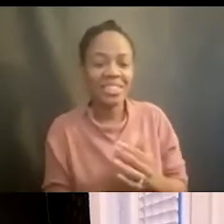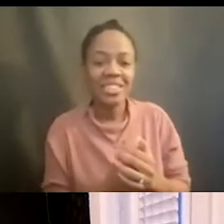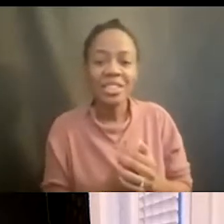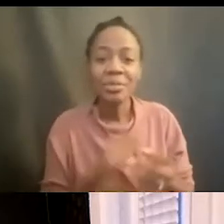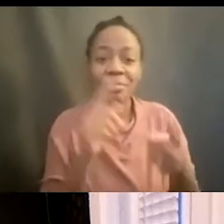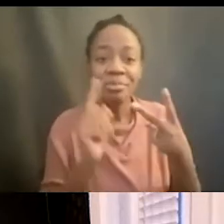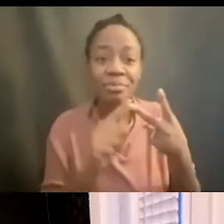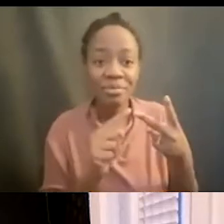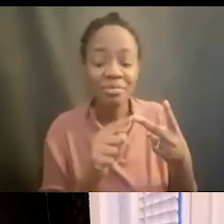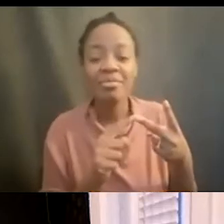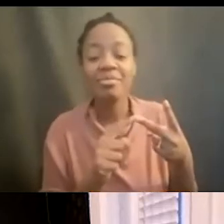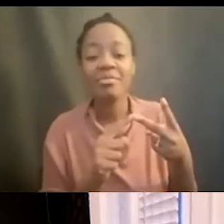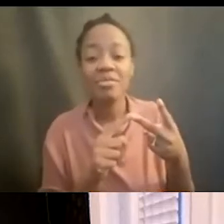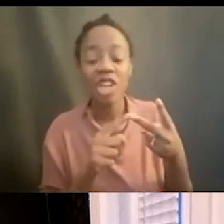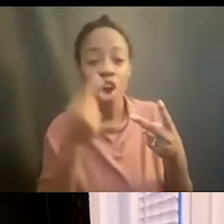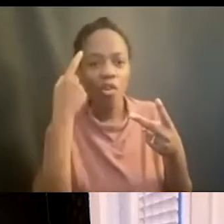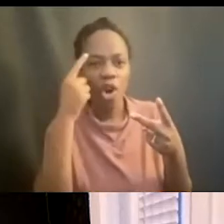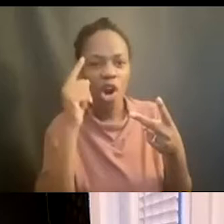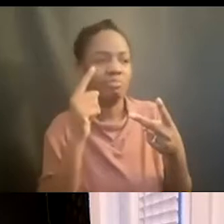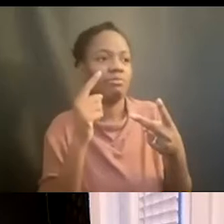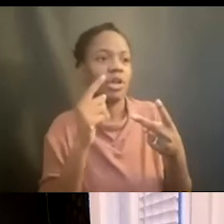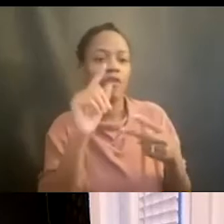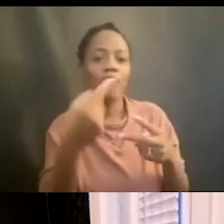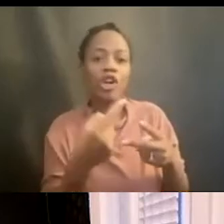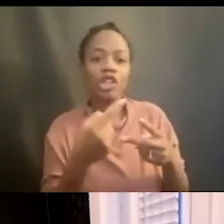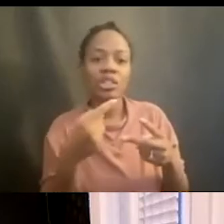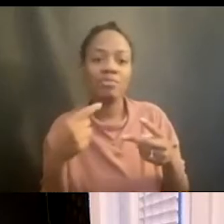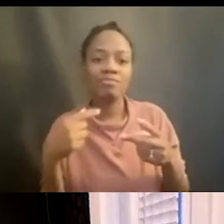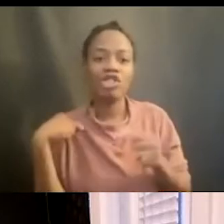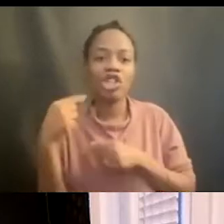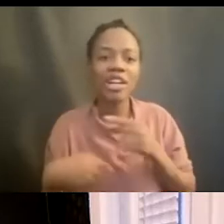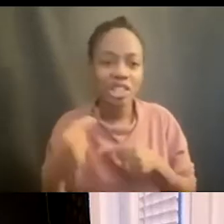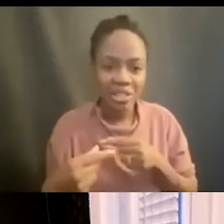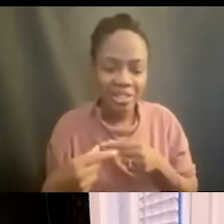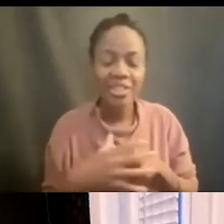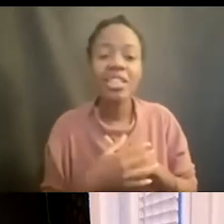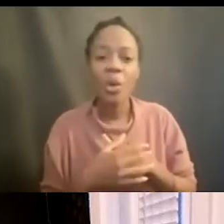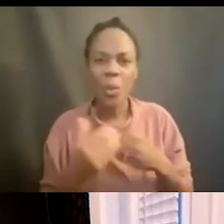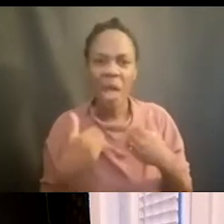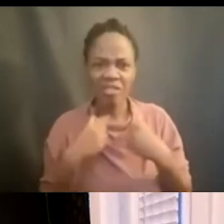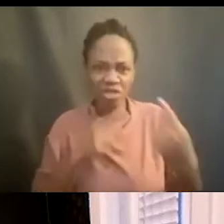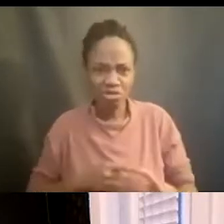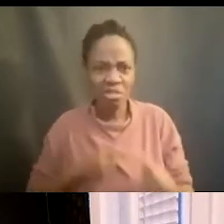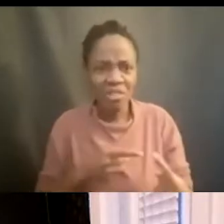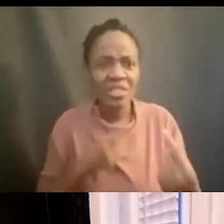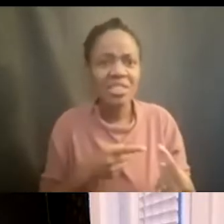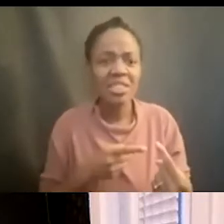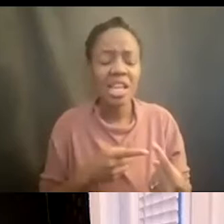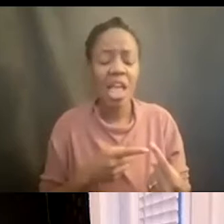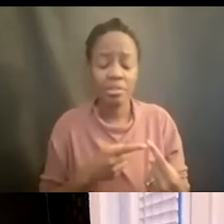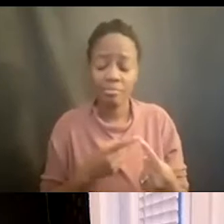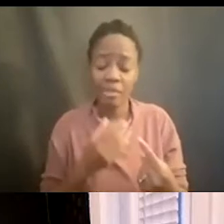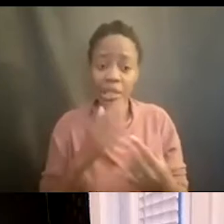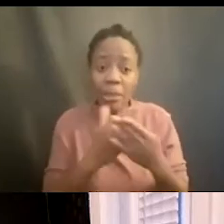that, for first generation folks, right? We have so many struggles that we go through. And part of our responsibility is